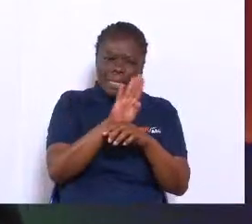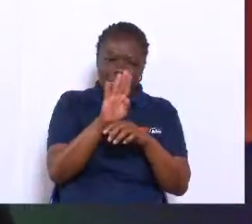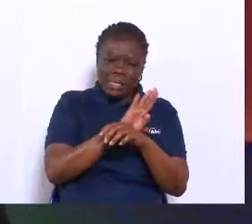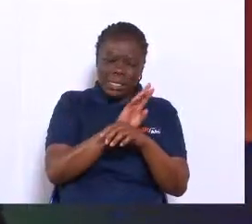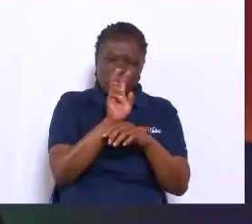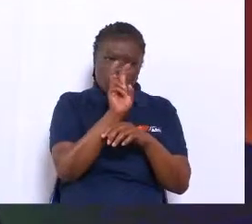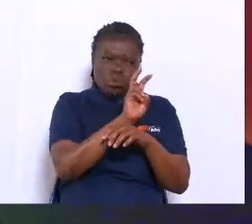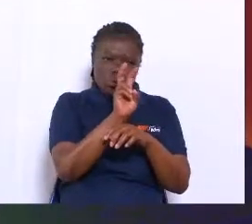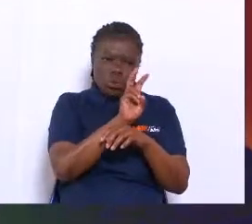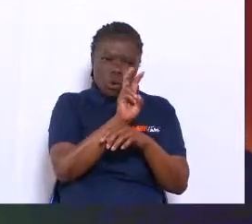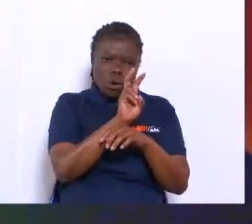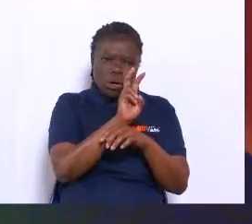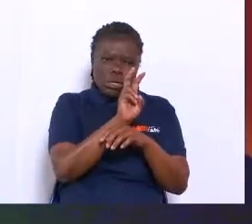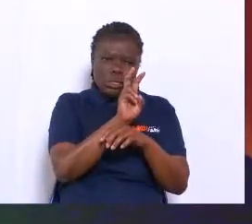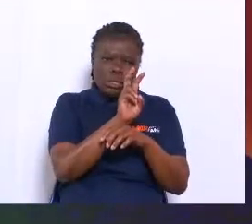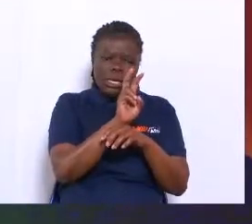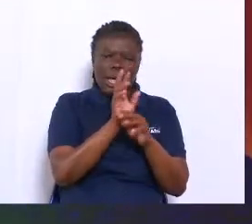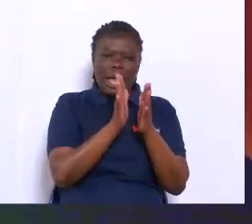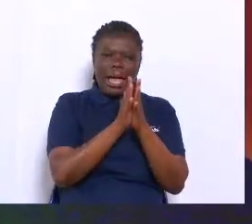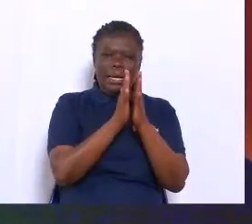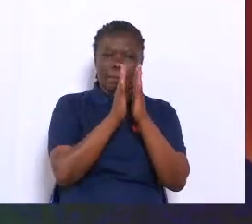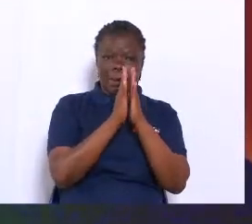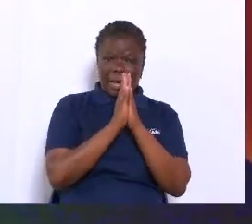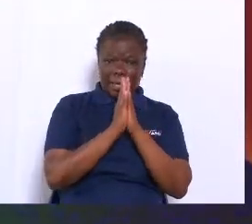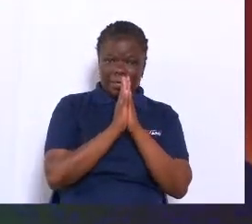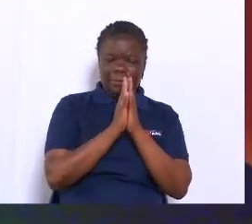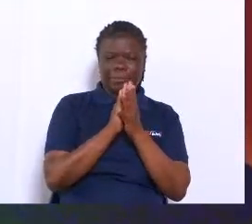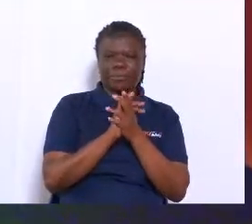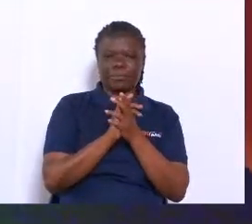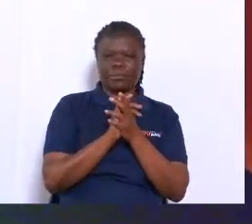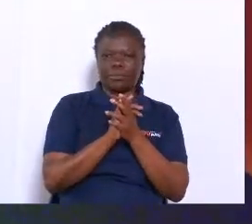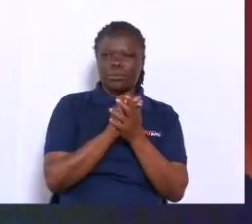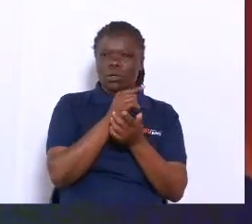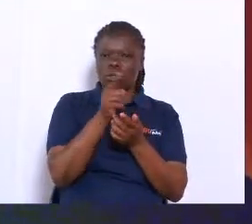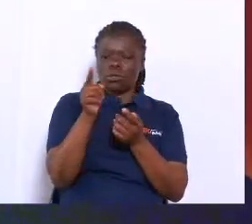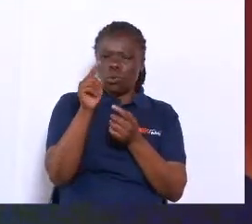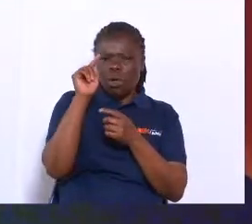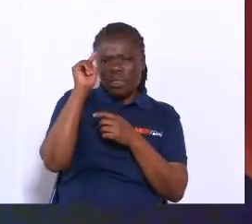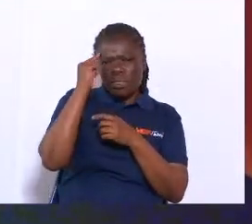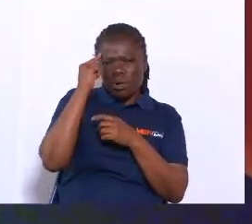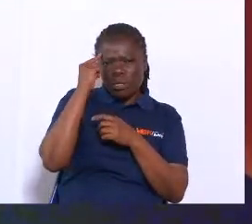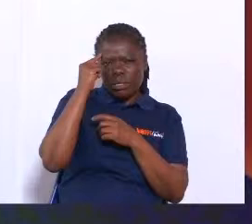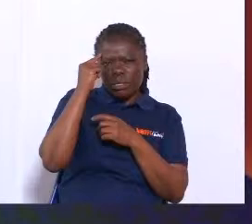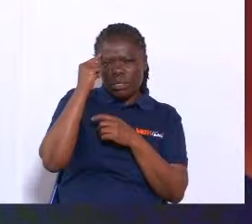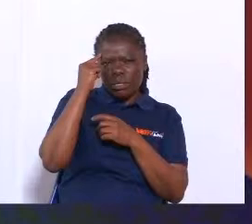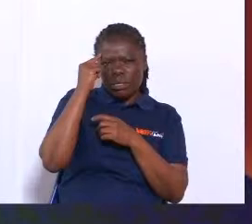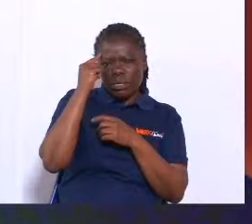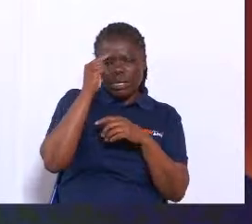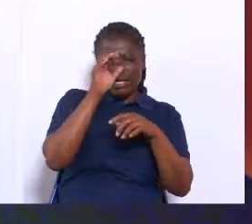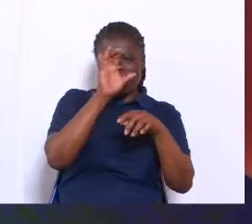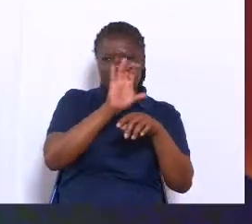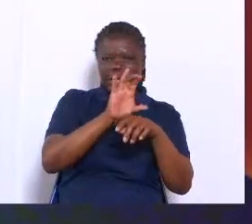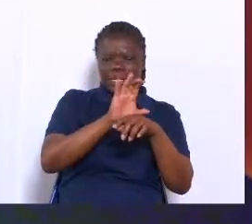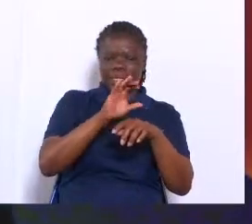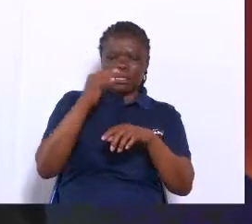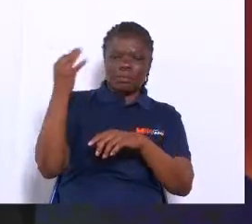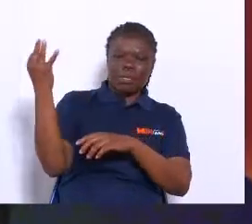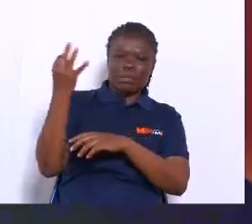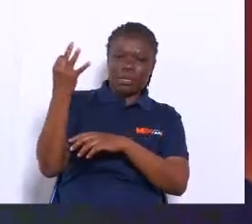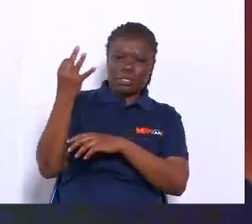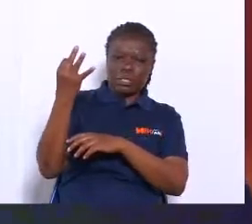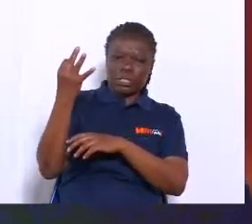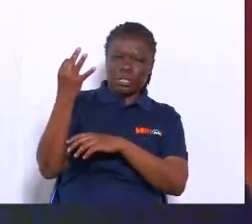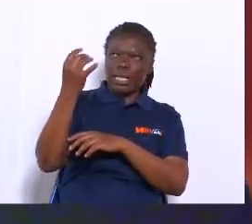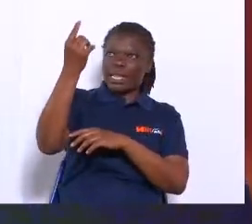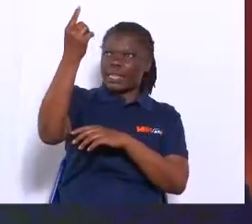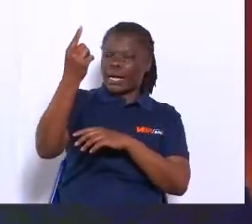watch and to pray? Have you thought the church has been preaching the coming of Christ